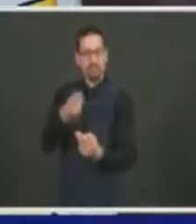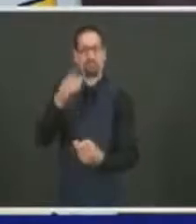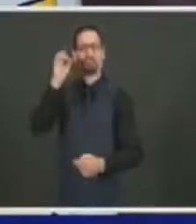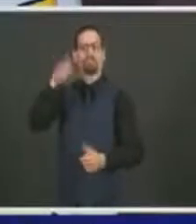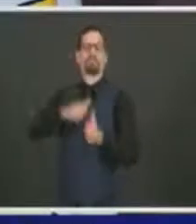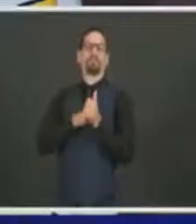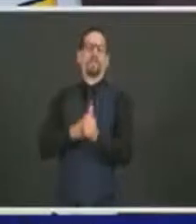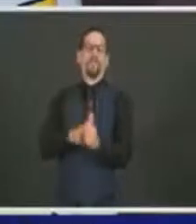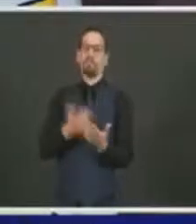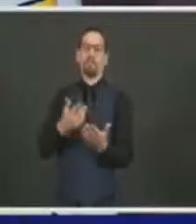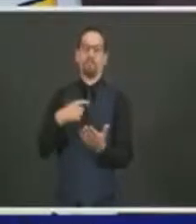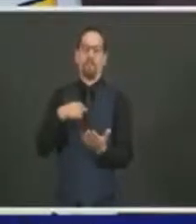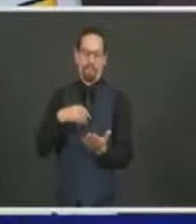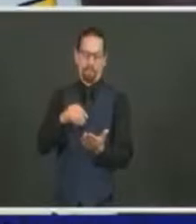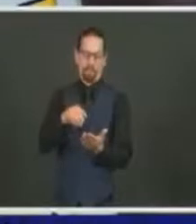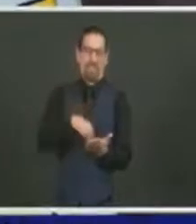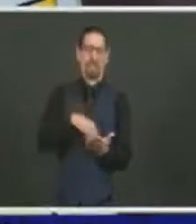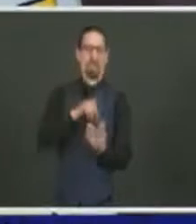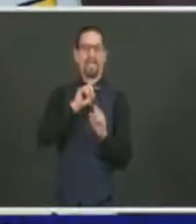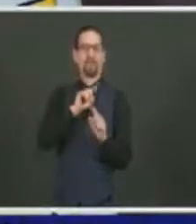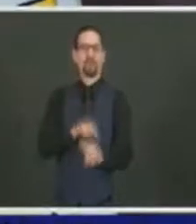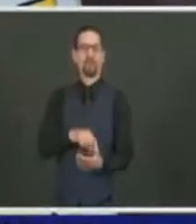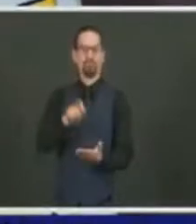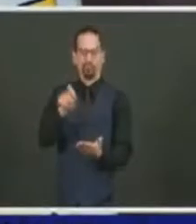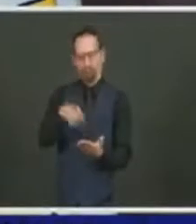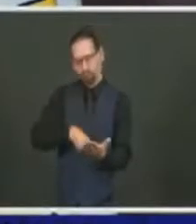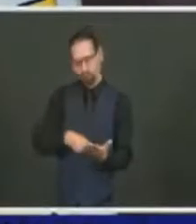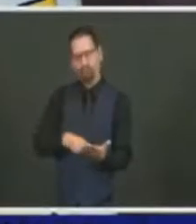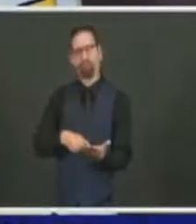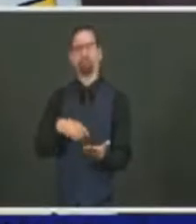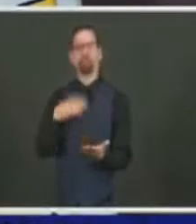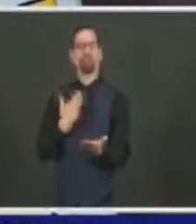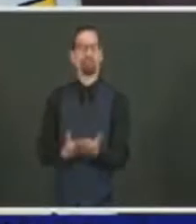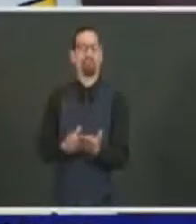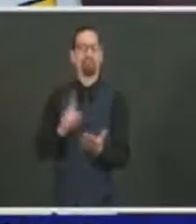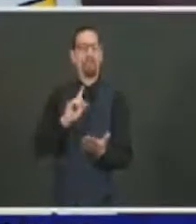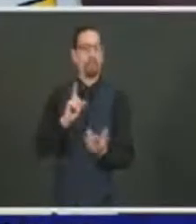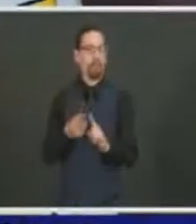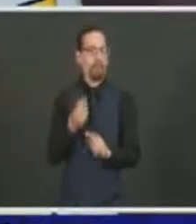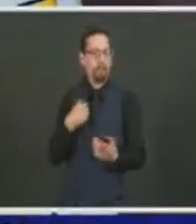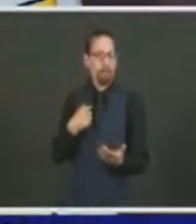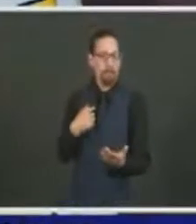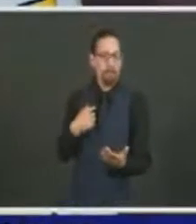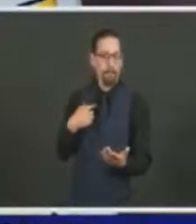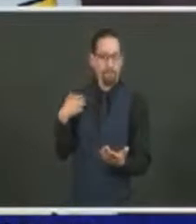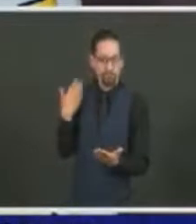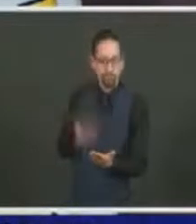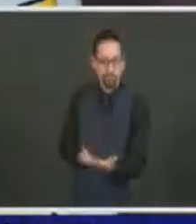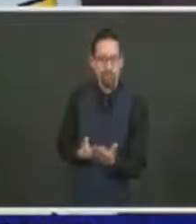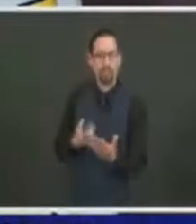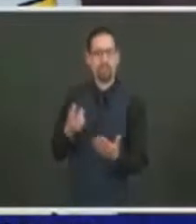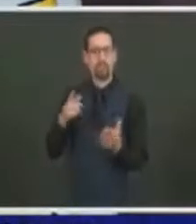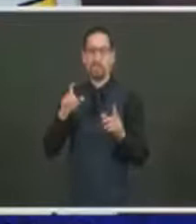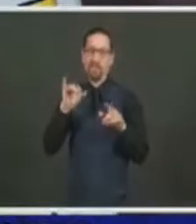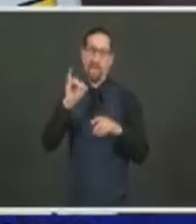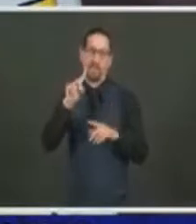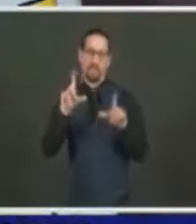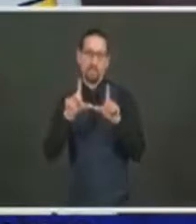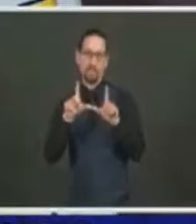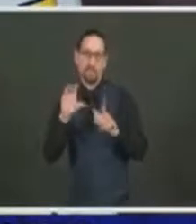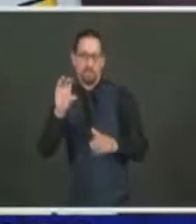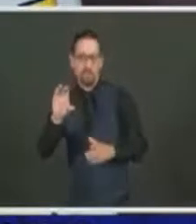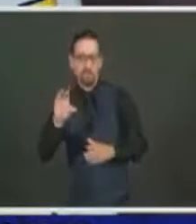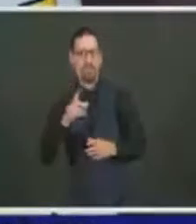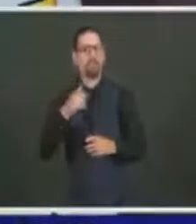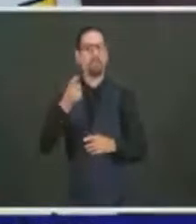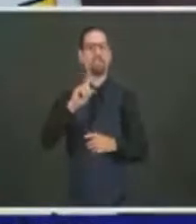a self-attestation, a form understanding that they know these requirements and that they're either going to quarantine or